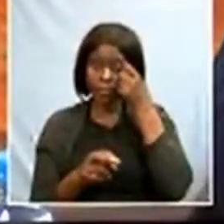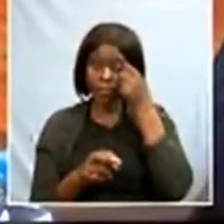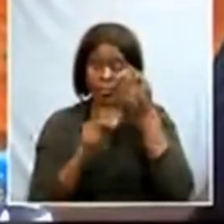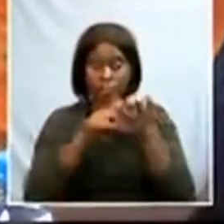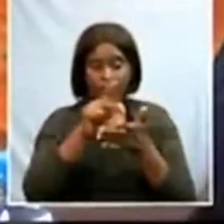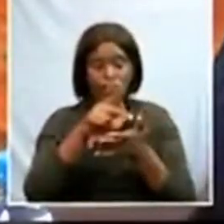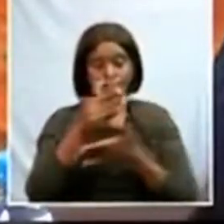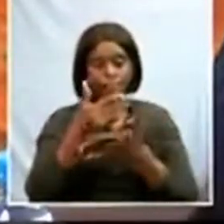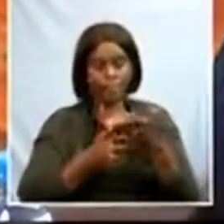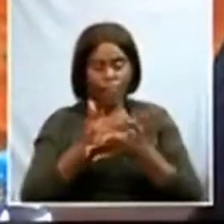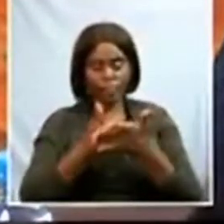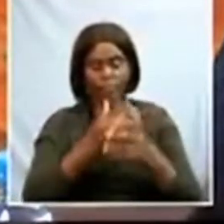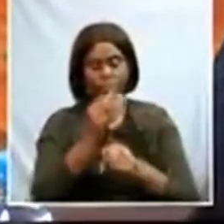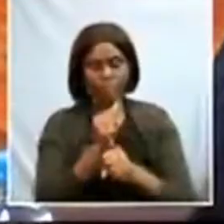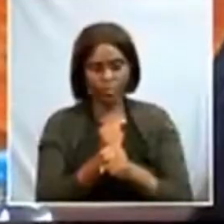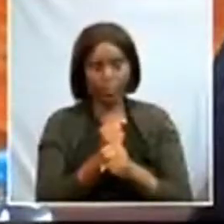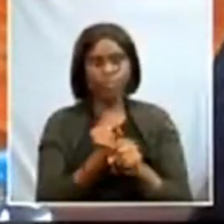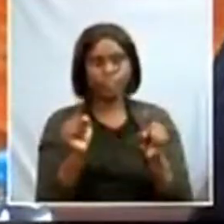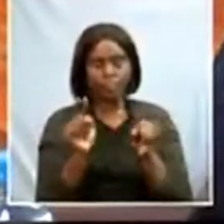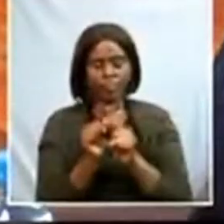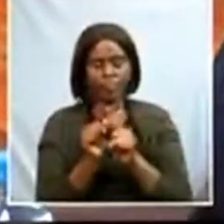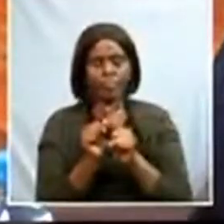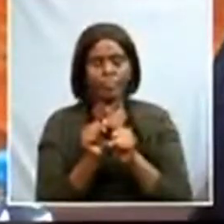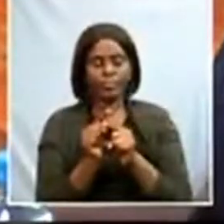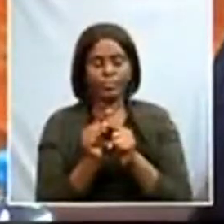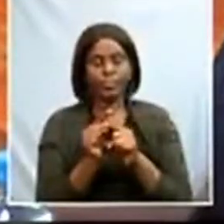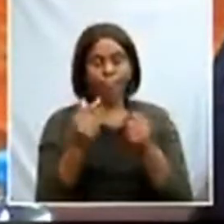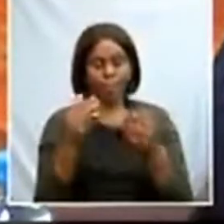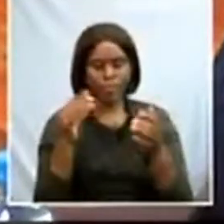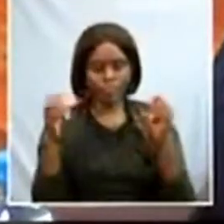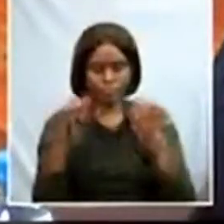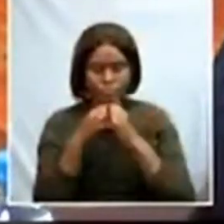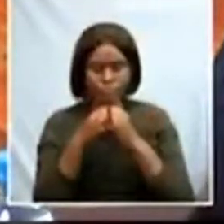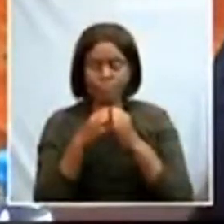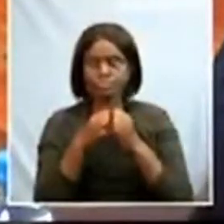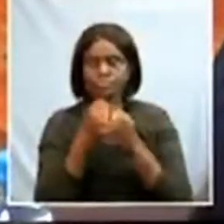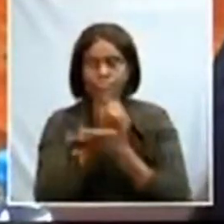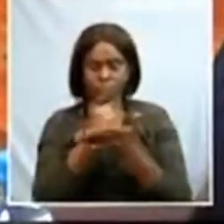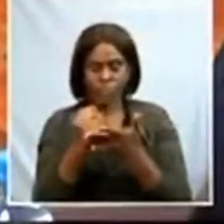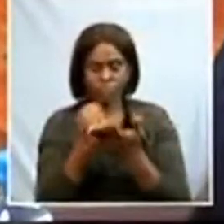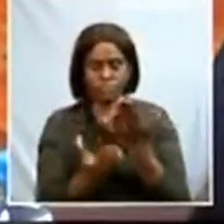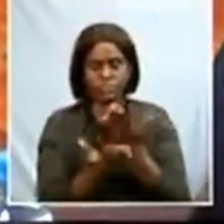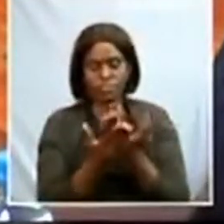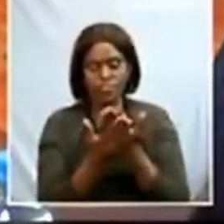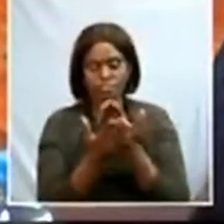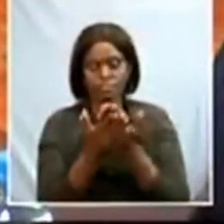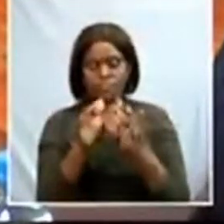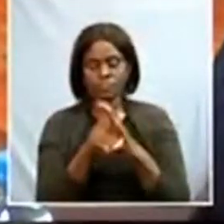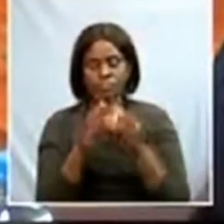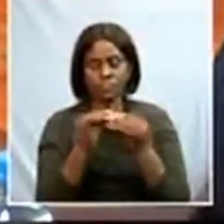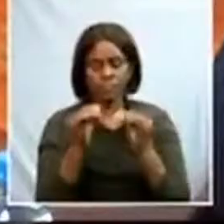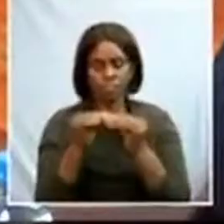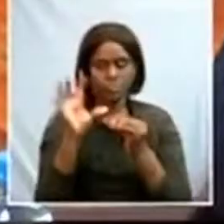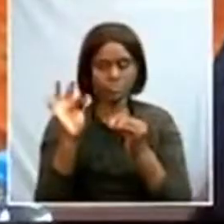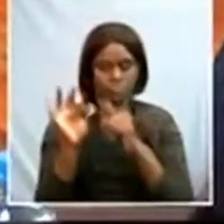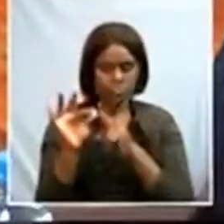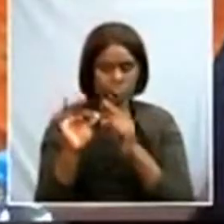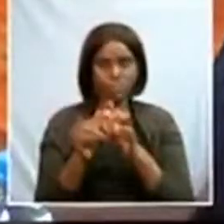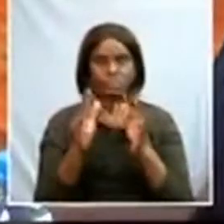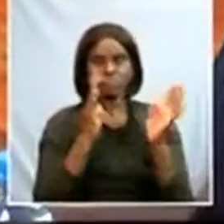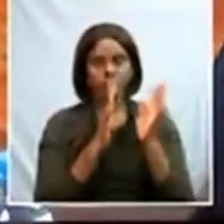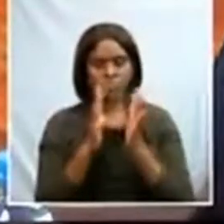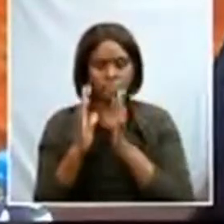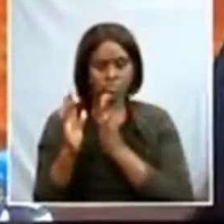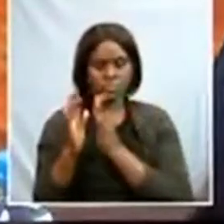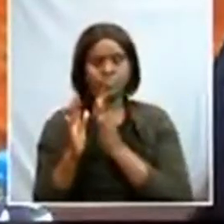payment vouchers, the receipts, and the bank record statement, Chair, are attached on Appendix 9. The